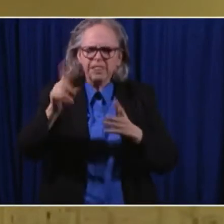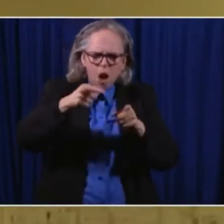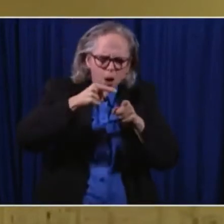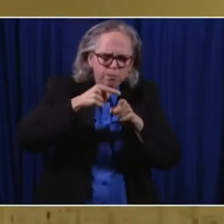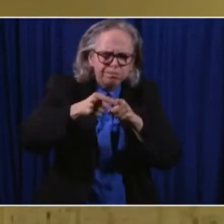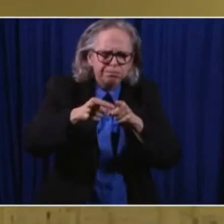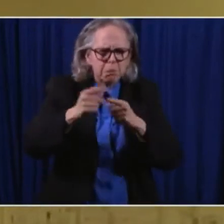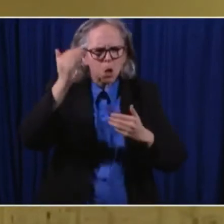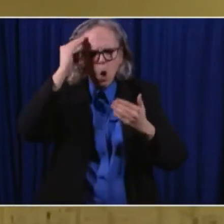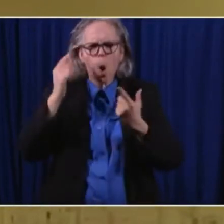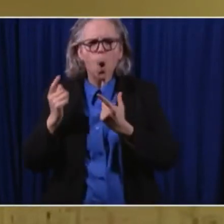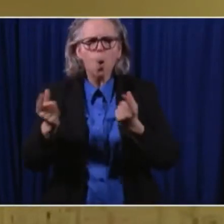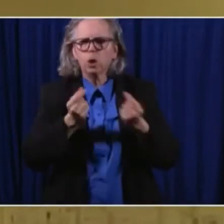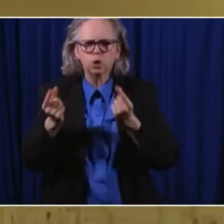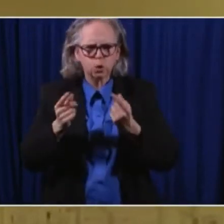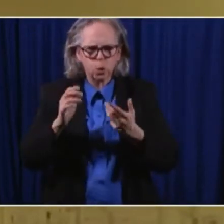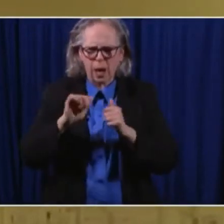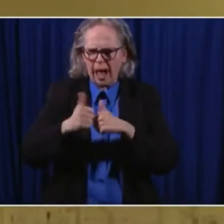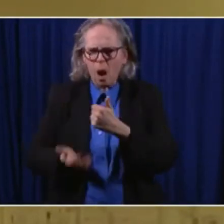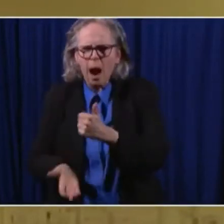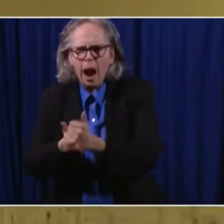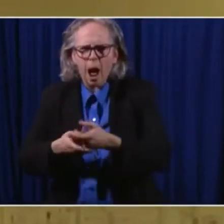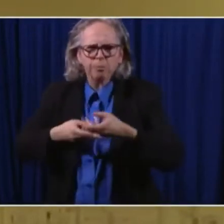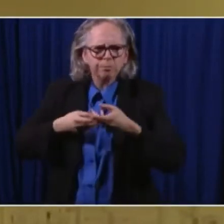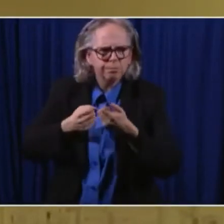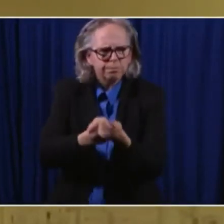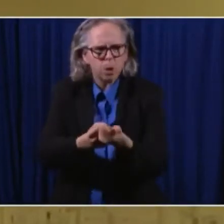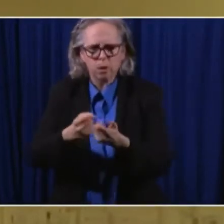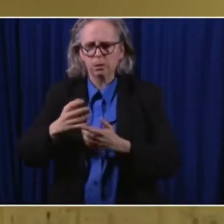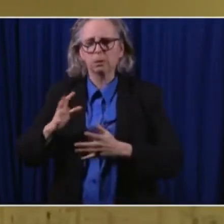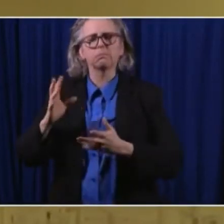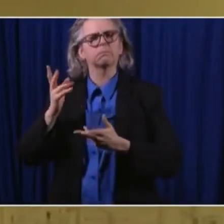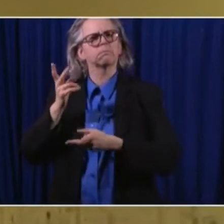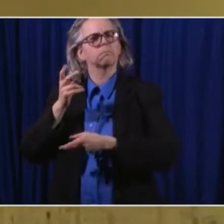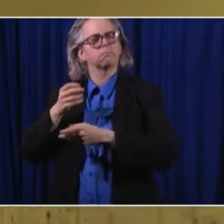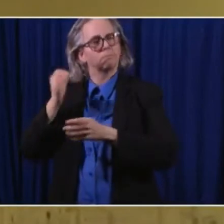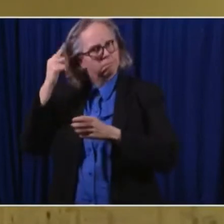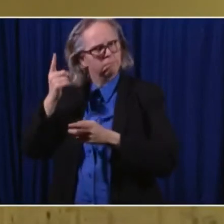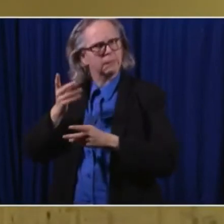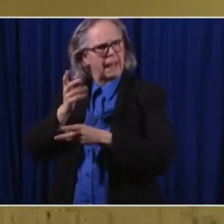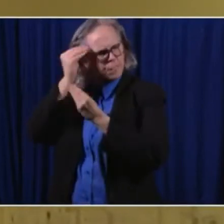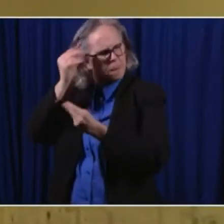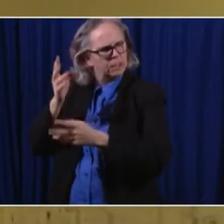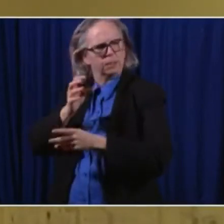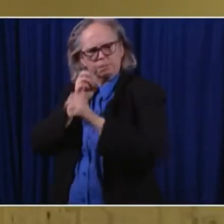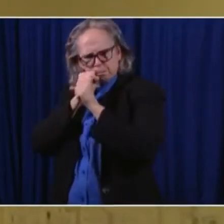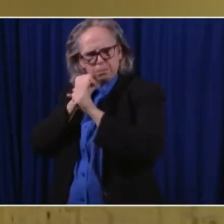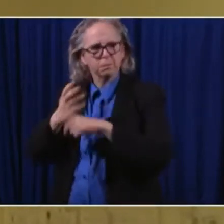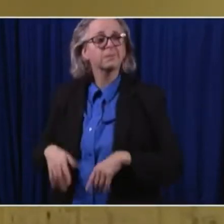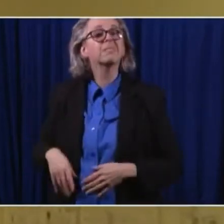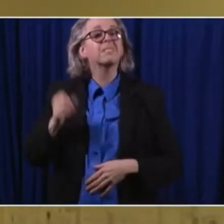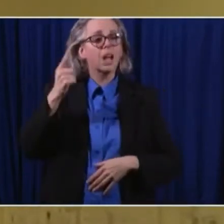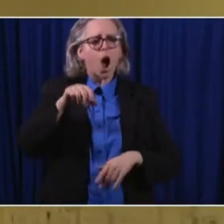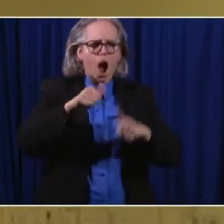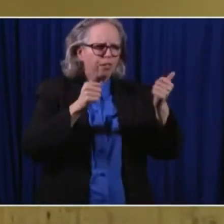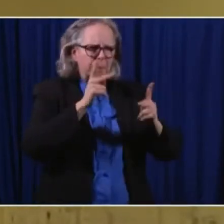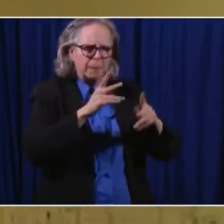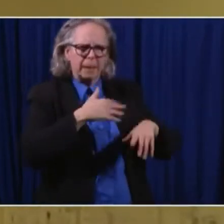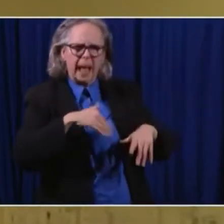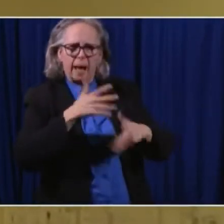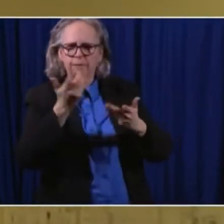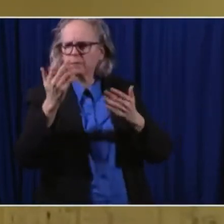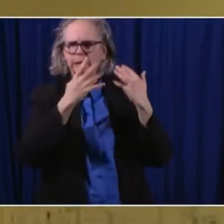this organization have significant deployment experience. So that brings another dimension of broadening and decision-making and experience for